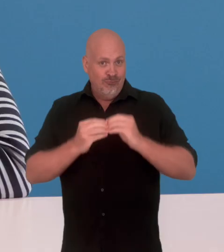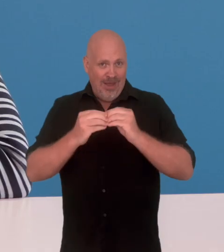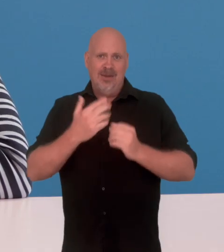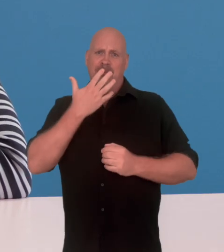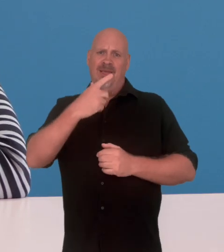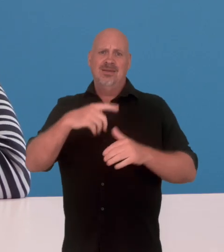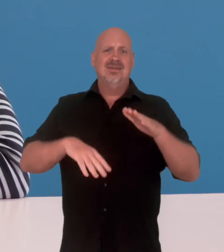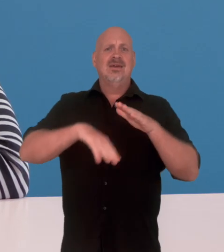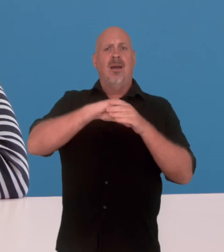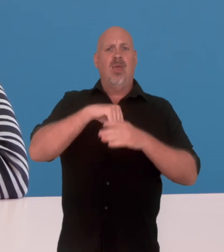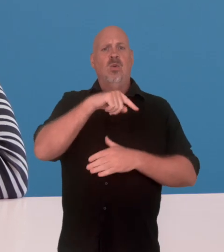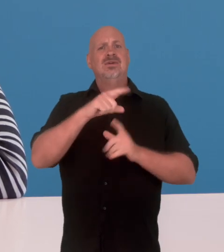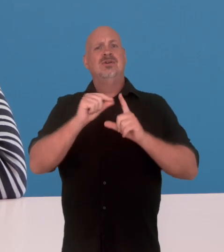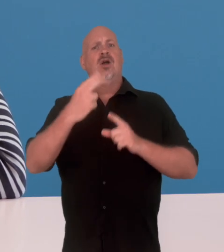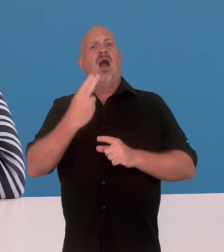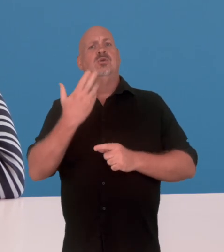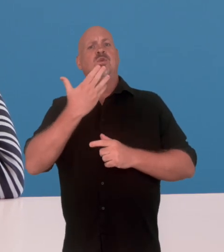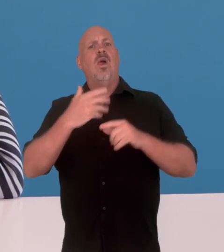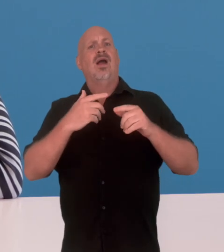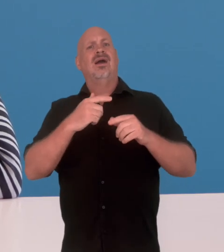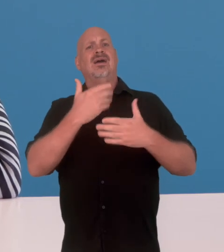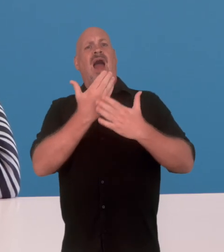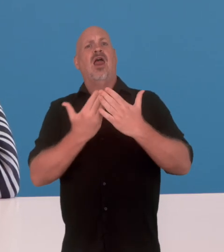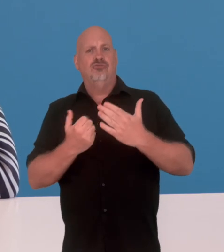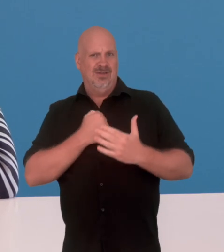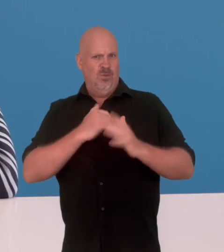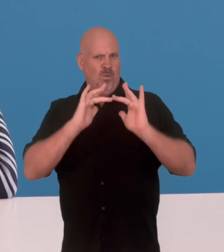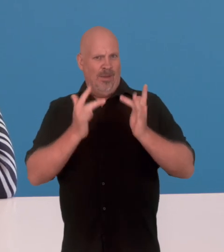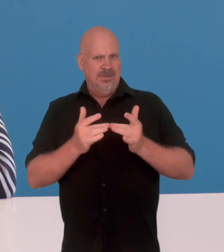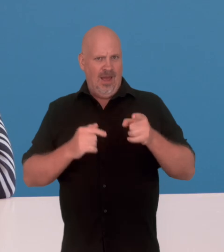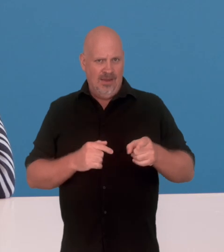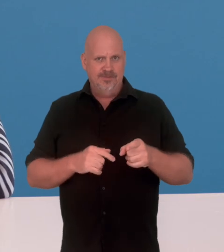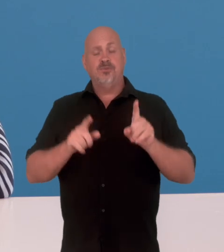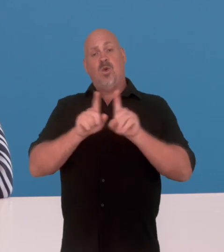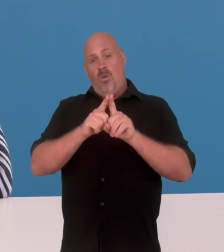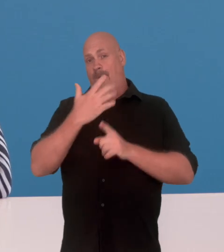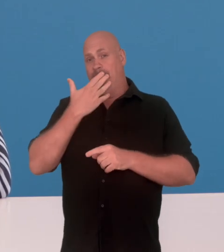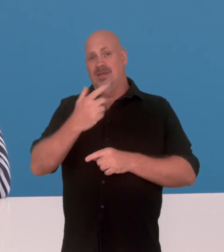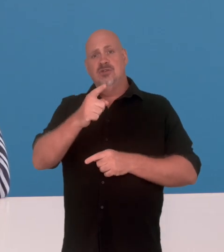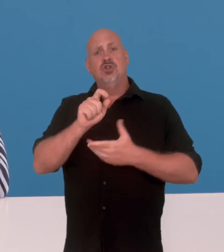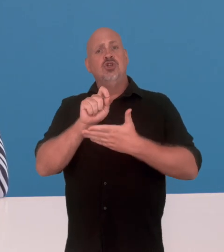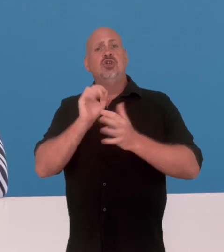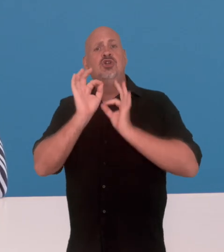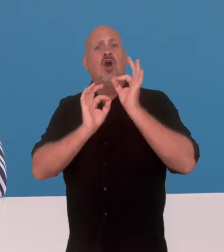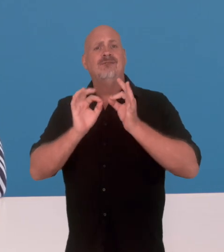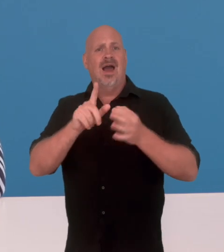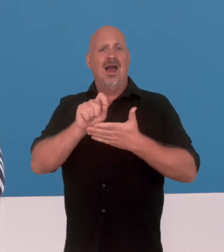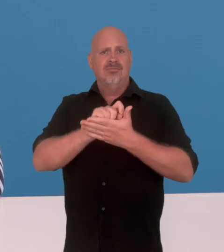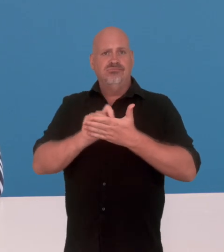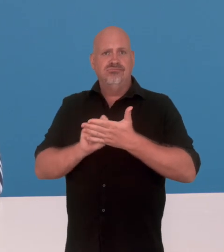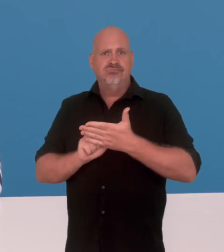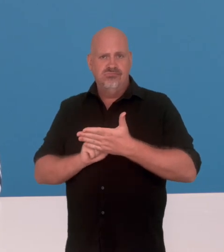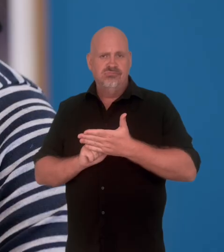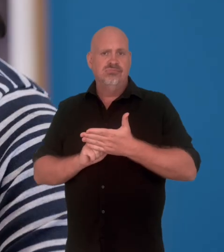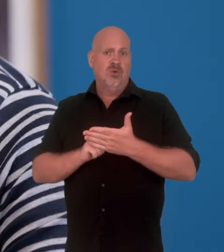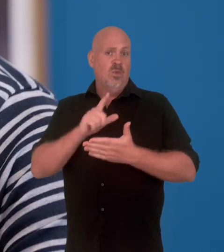website. We also invite you to please complete the survey that's available, because your voice matters to us and it's crucial in helping us to shape the future of the digital